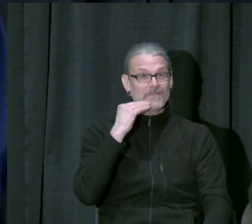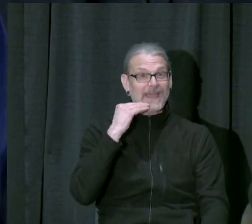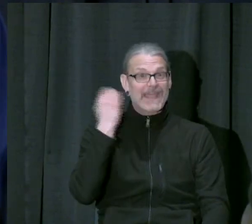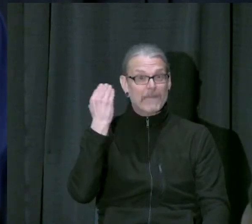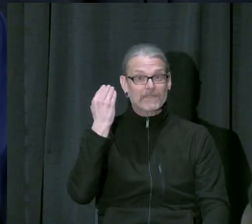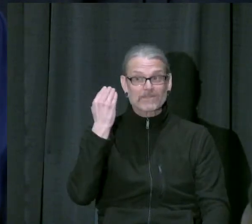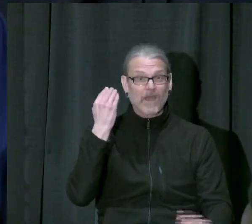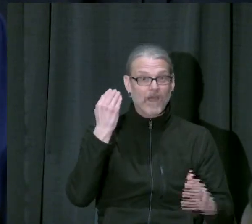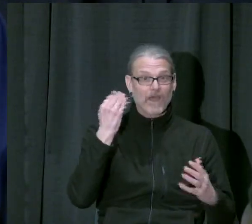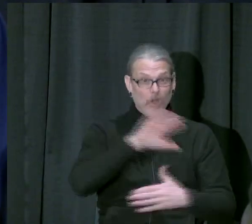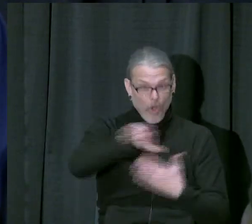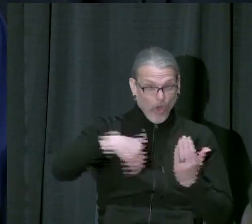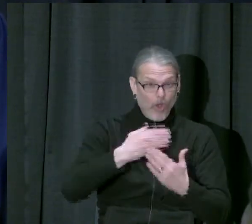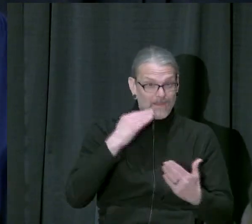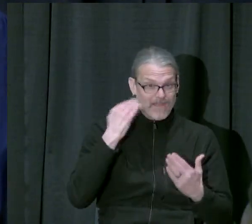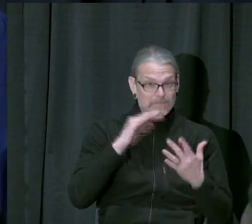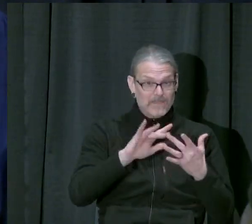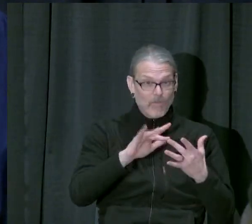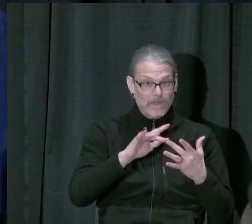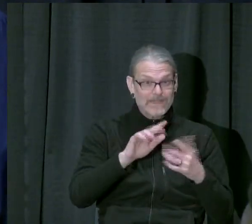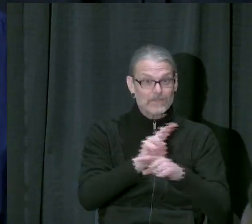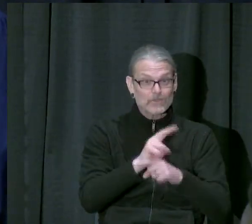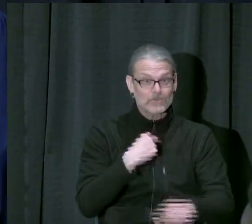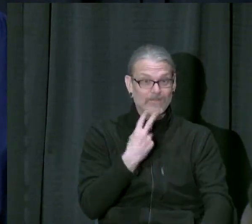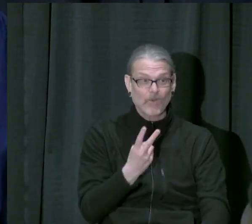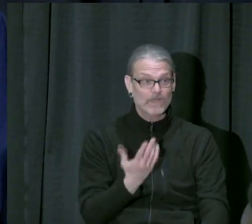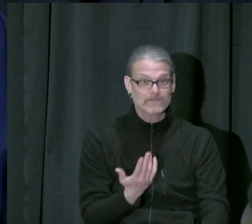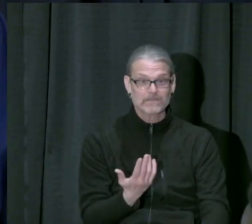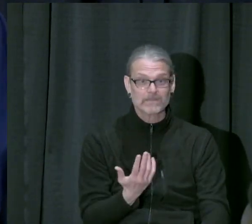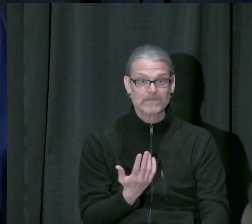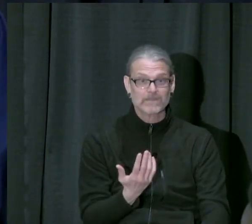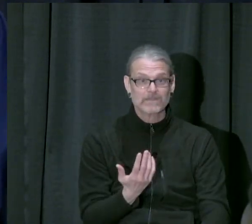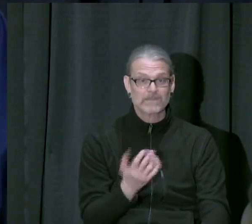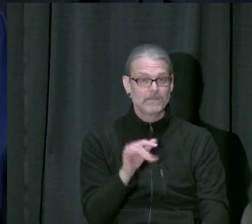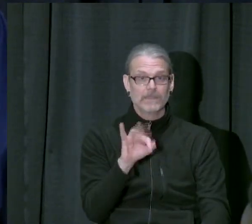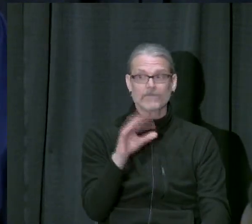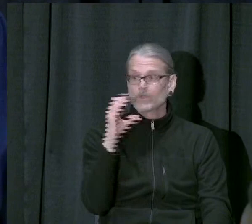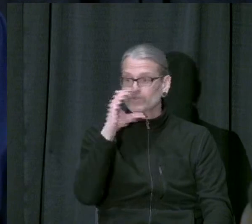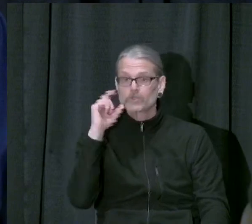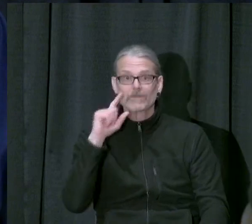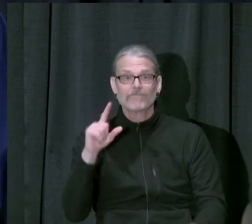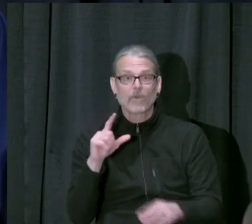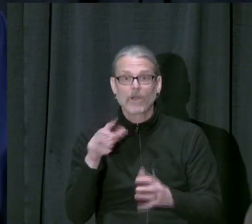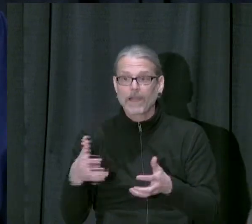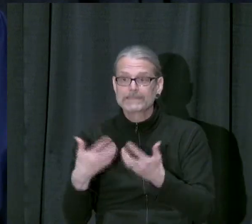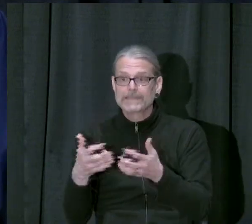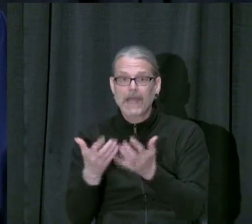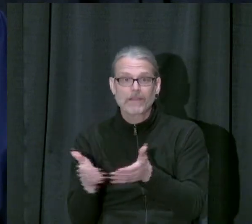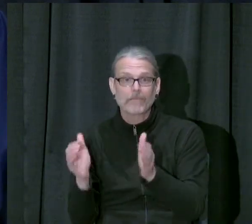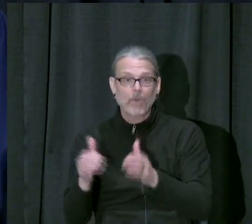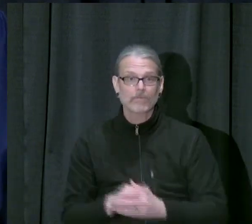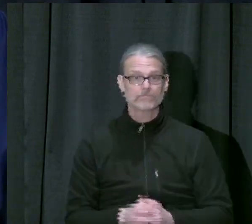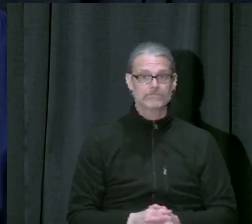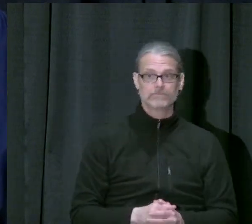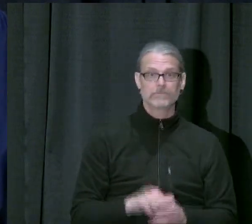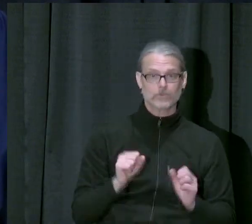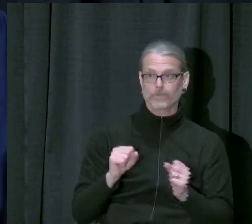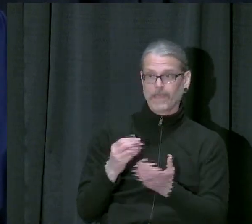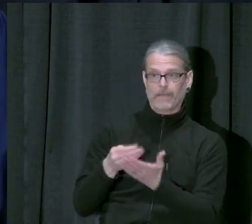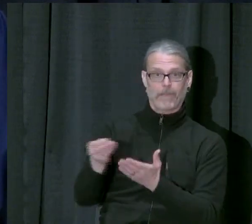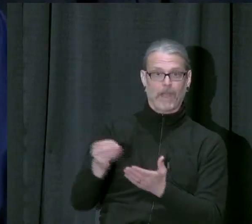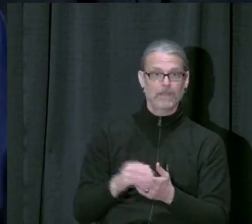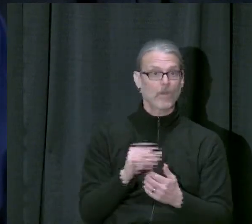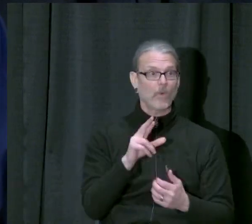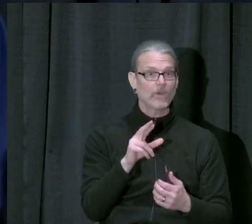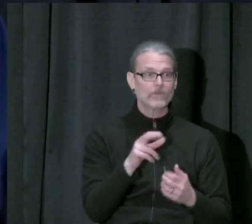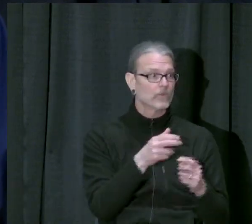catalog just using your voice. Whether you're searching for a salad bowl, you can buy a salad bowl, or you can